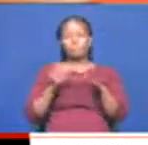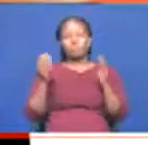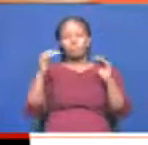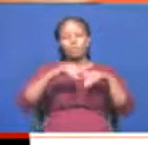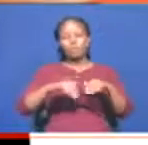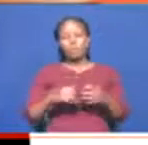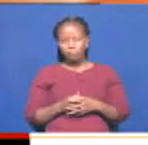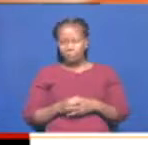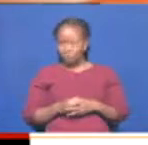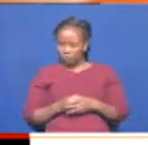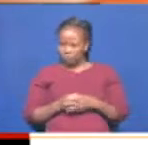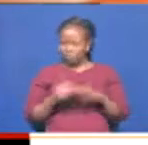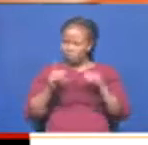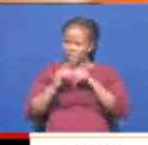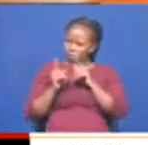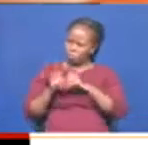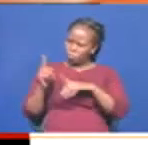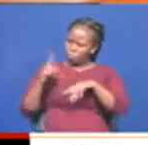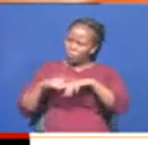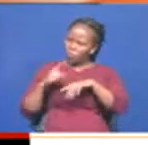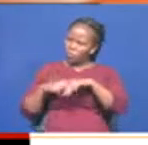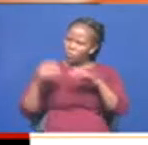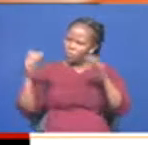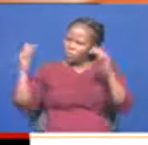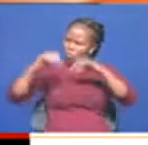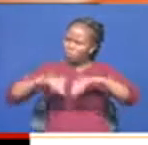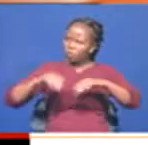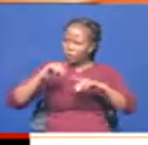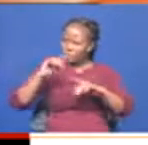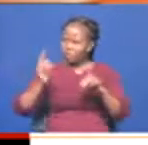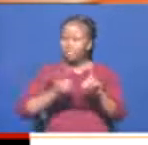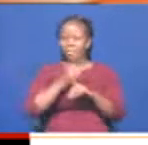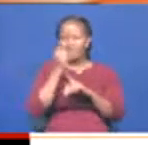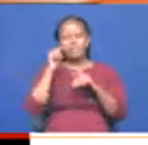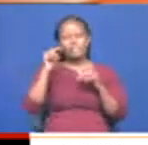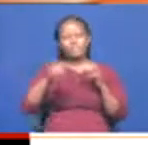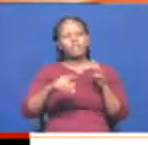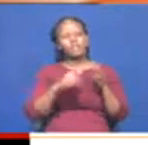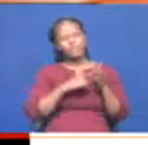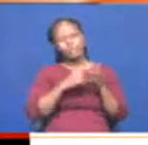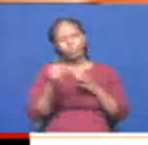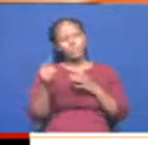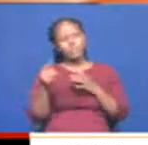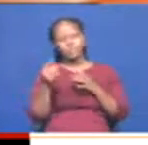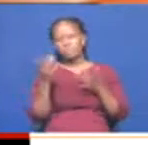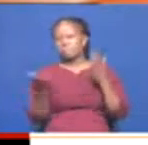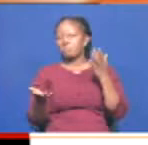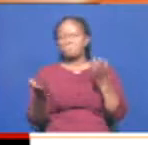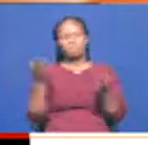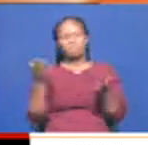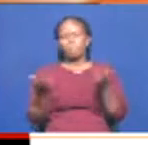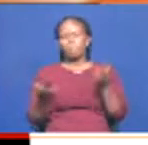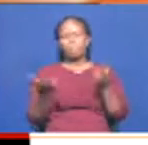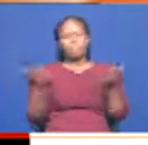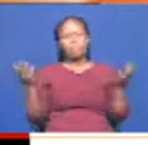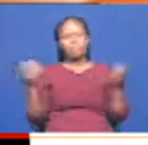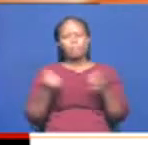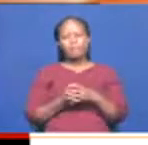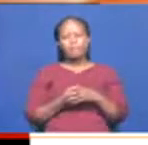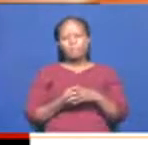Right. Even as the convention kicks off midweek, perhaps maybe how is the